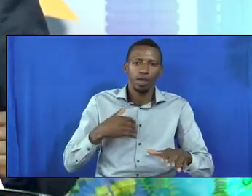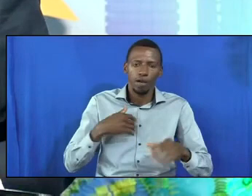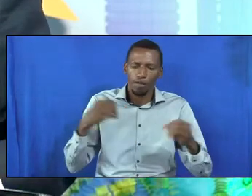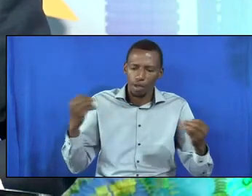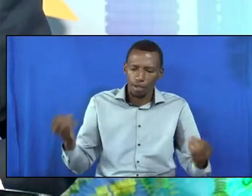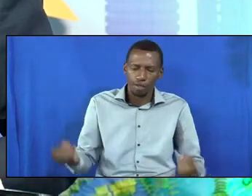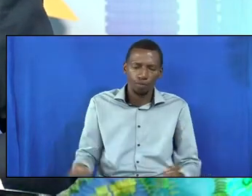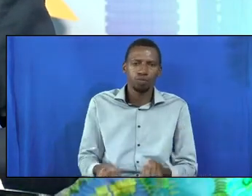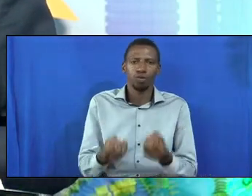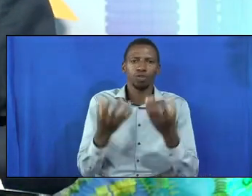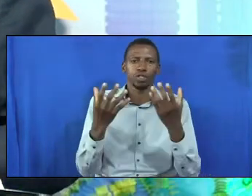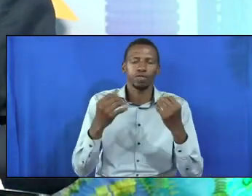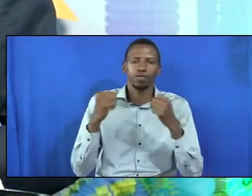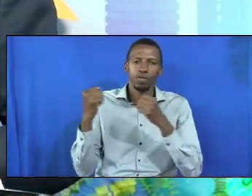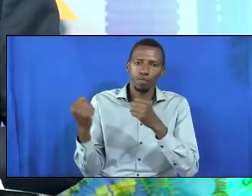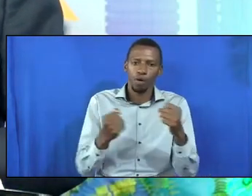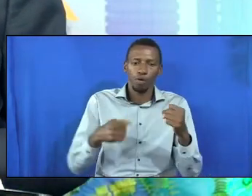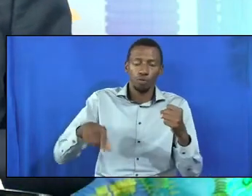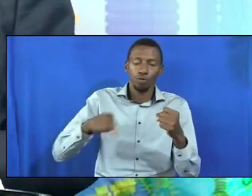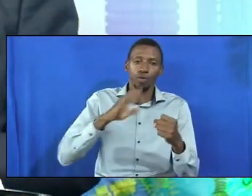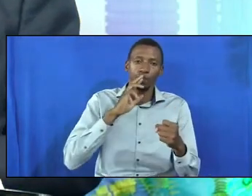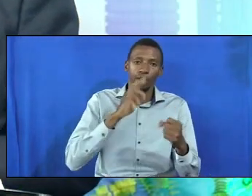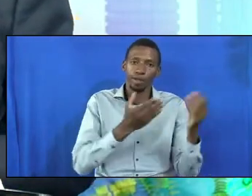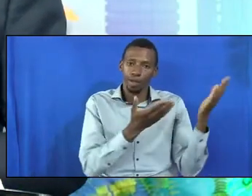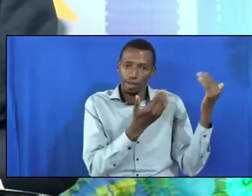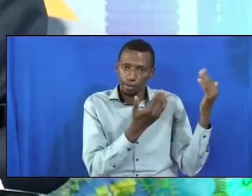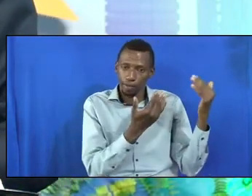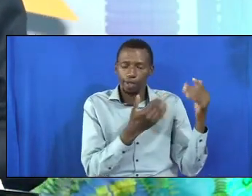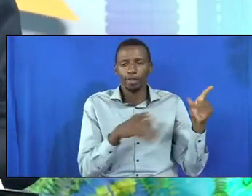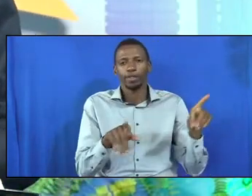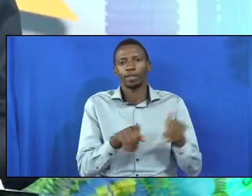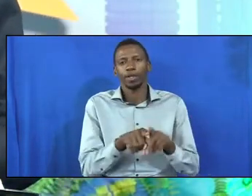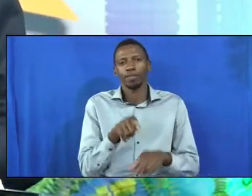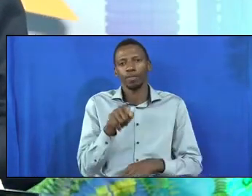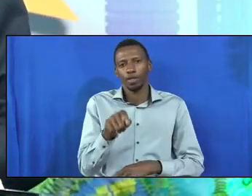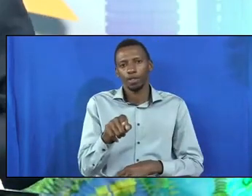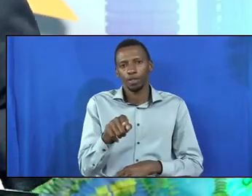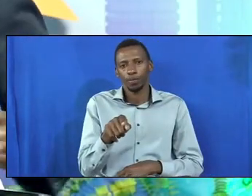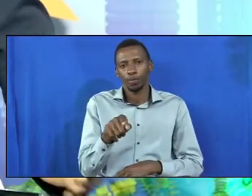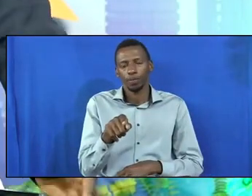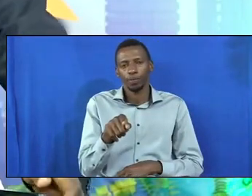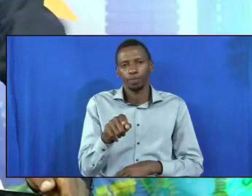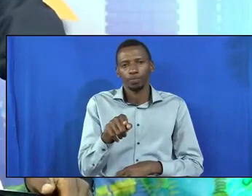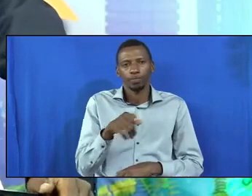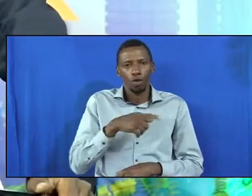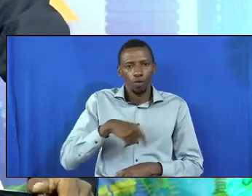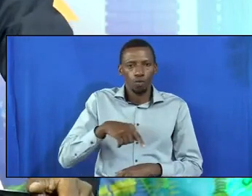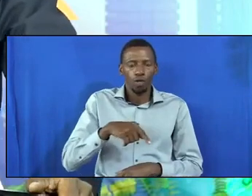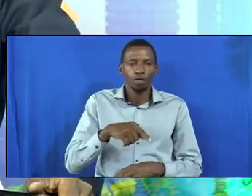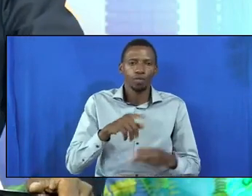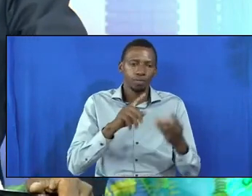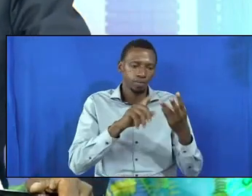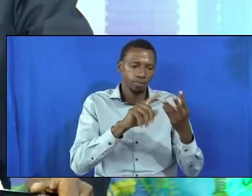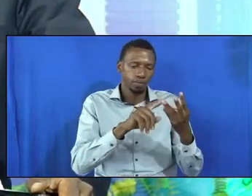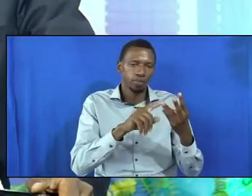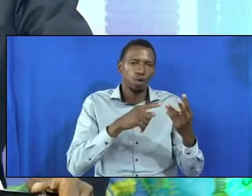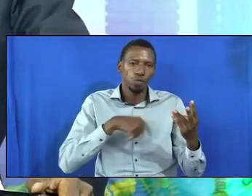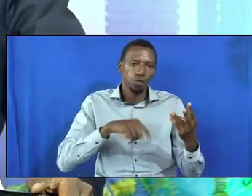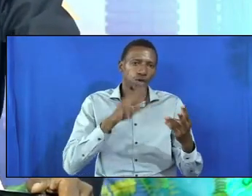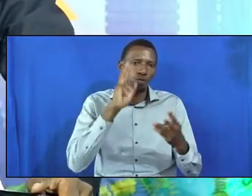explosive power and we are expecting nothing short of that. We are also going to have